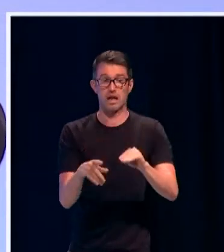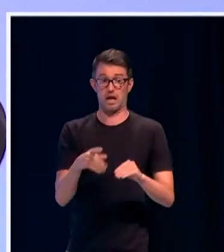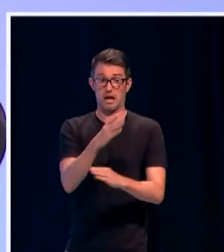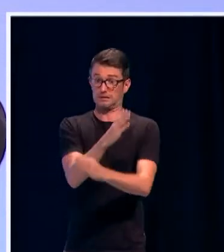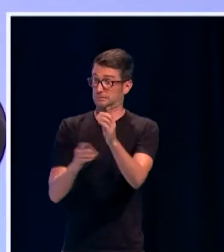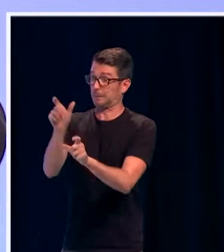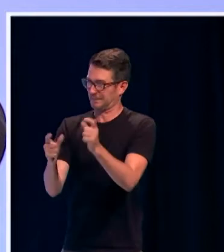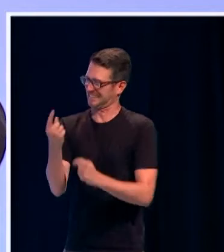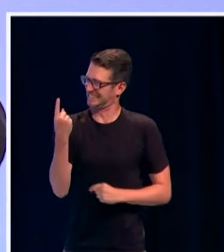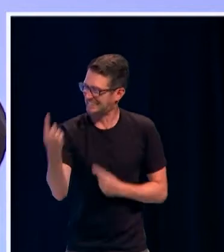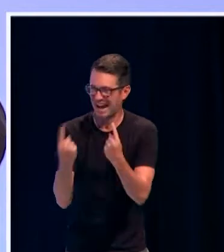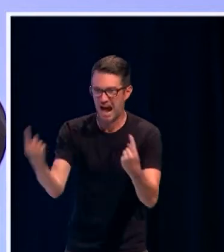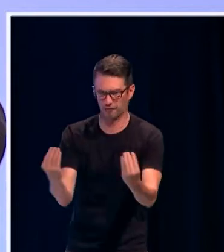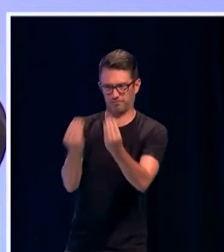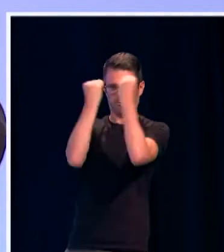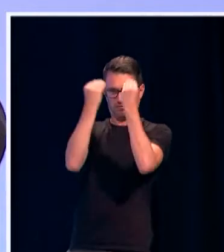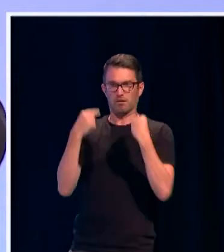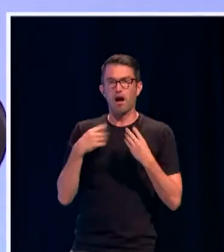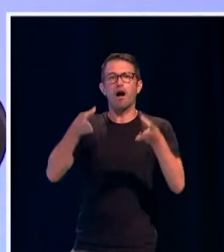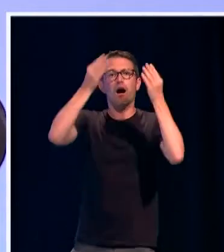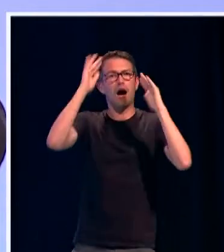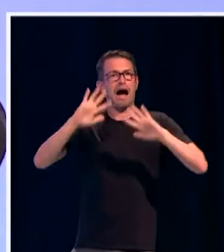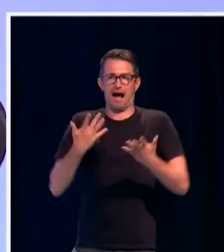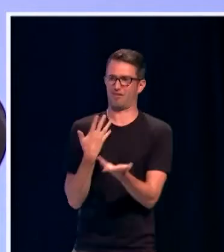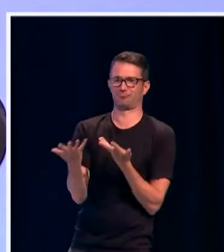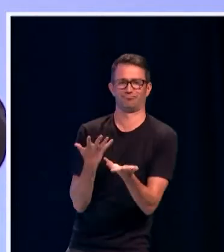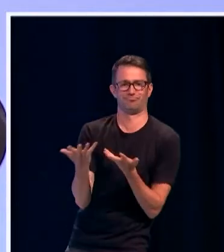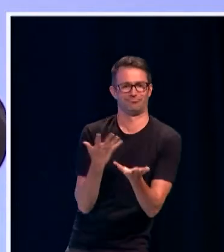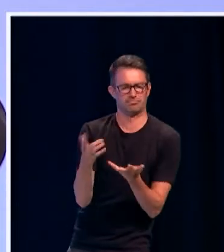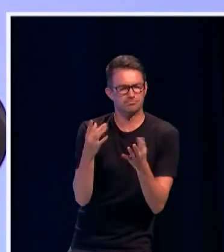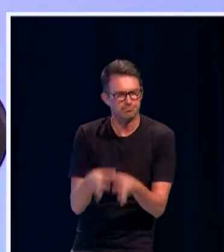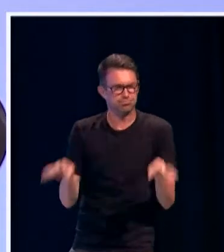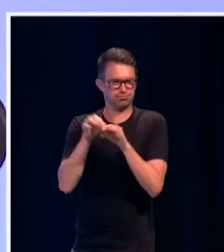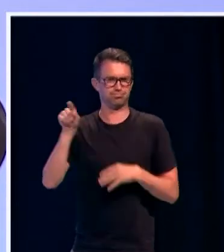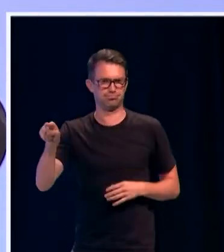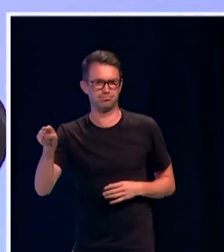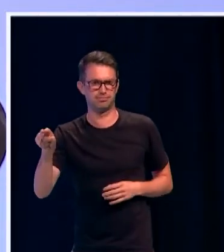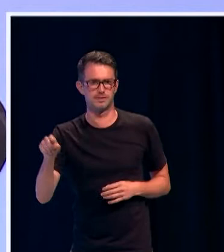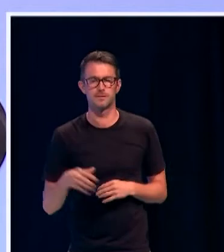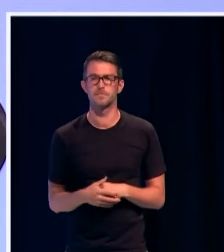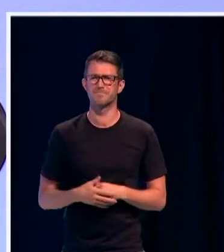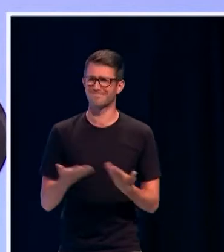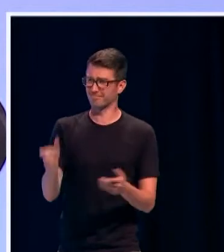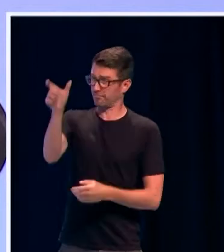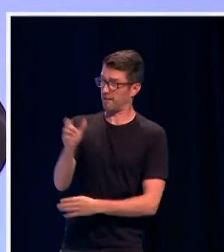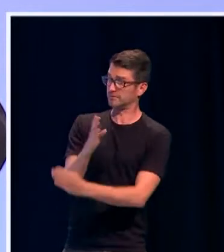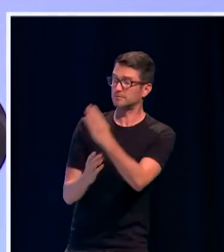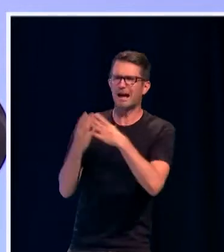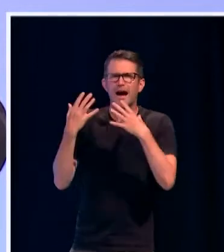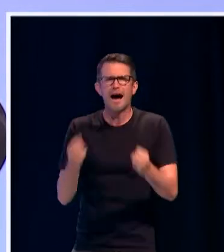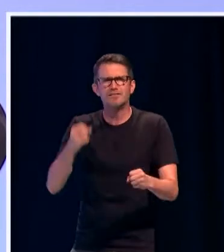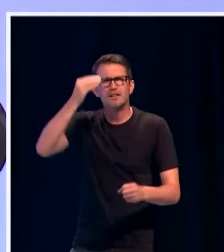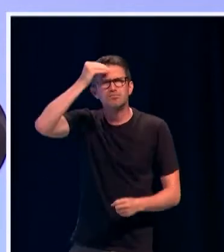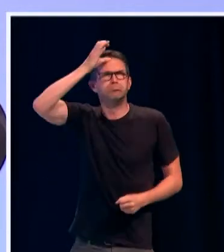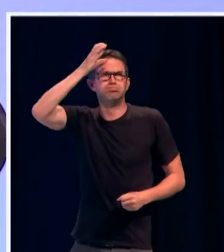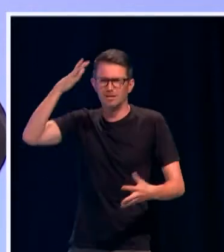people with disabilities. It establishes ongoing relationships between our missions and local DPOs, and it helps make the trainers